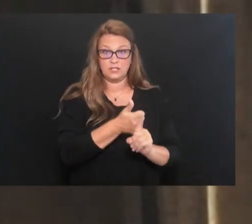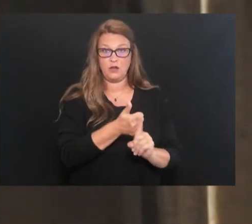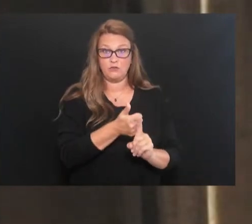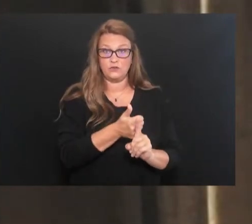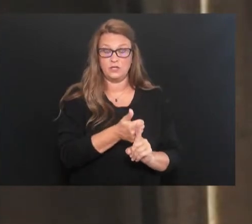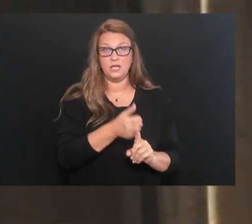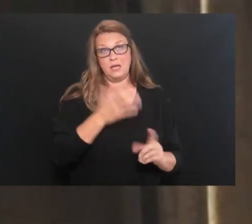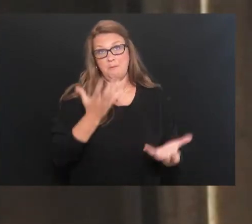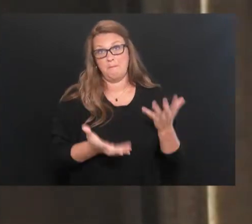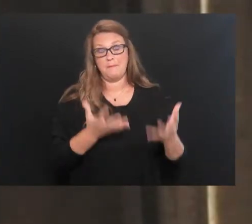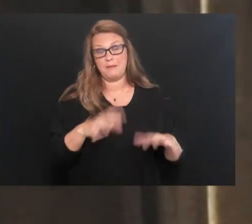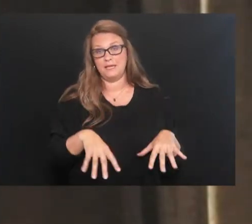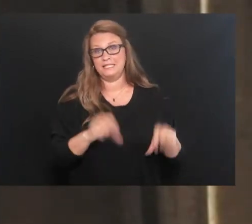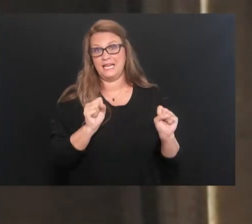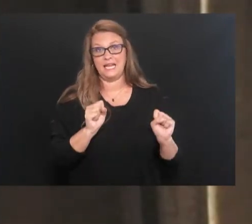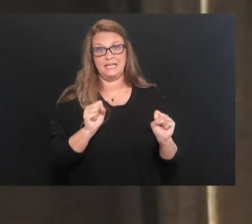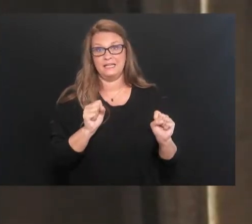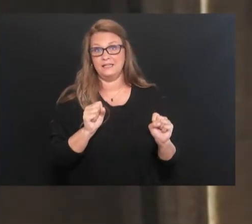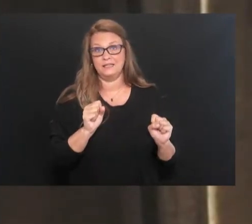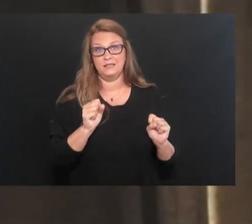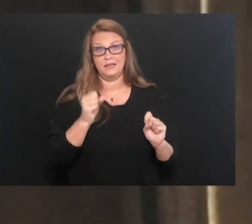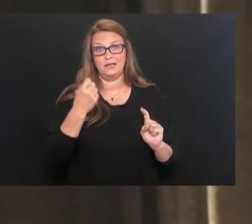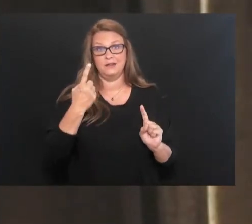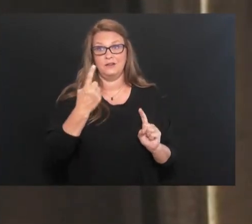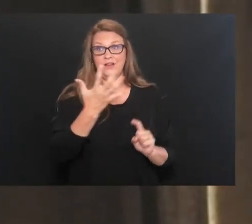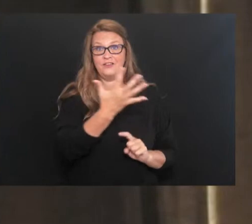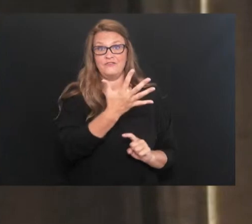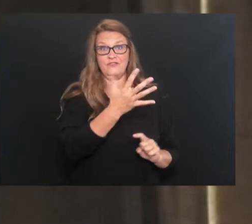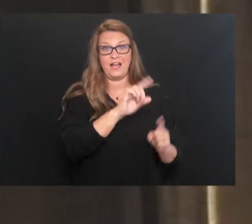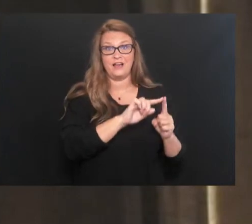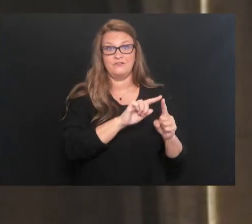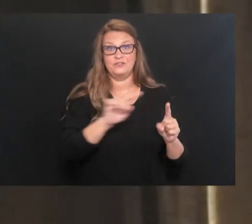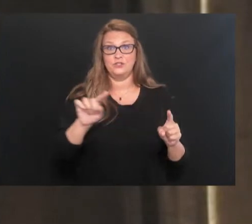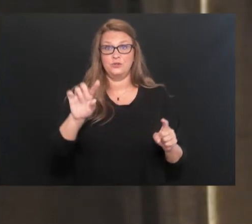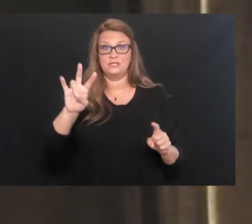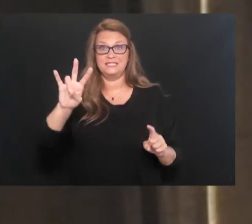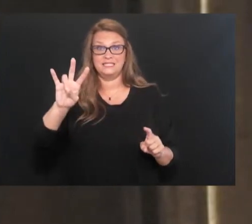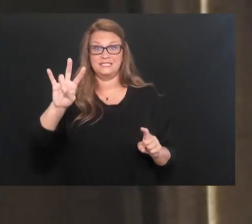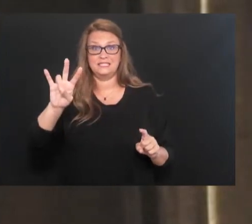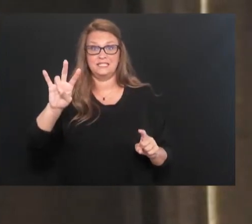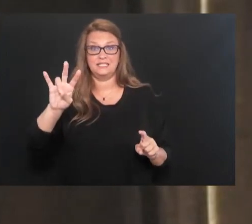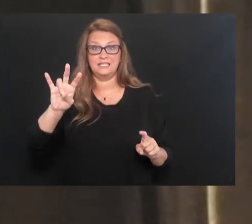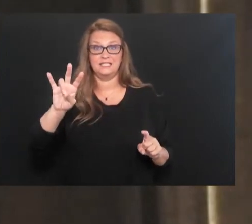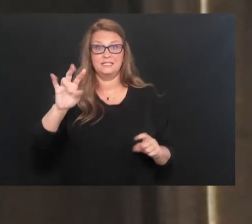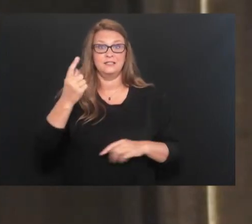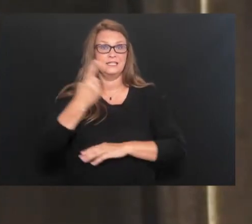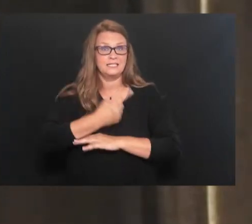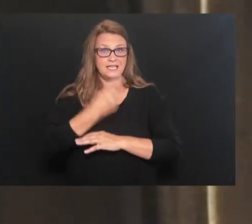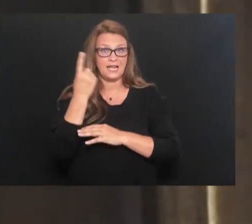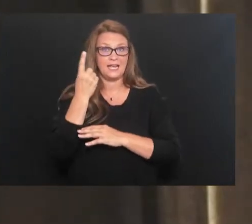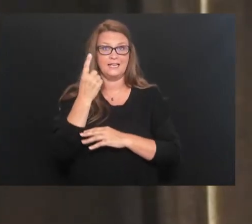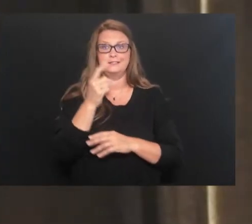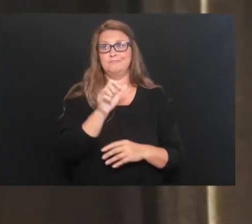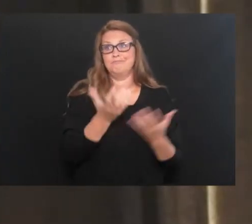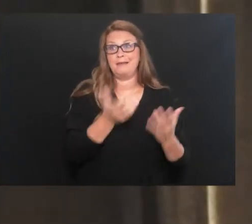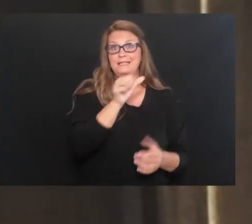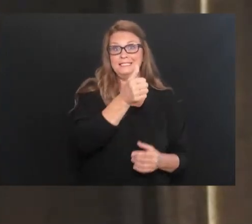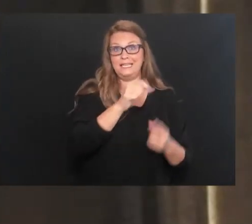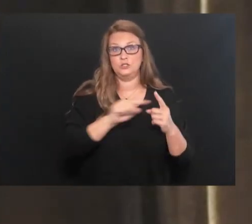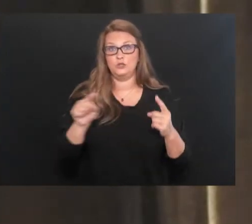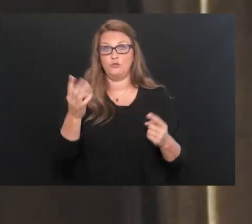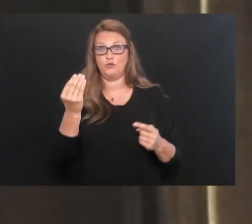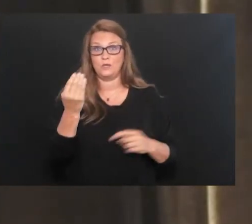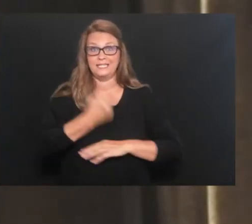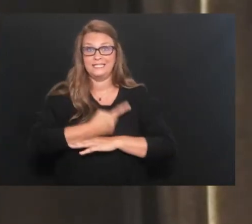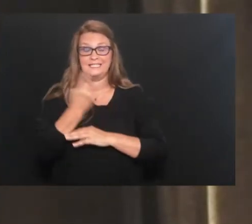take as much as another 5 to 7 to maybe as many as 10 to 14 days for that to happen, although we have